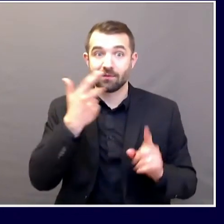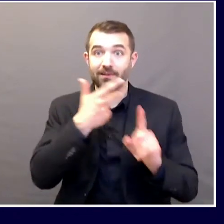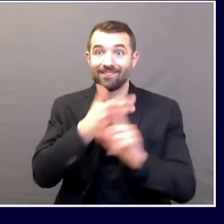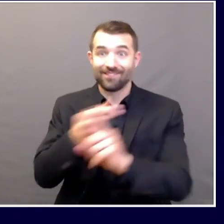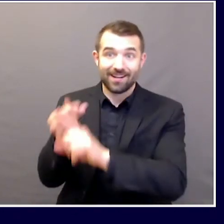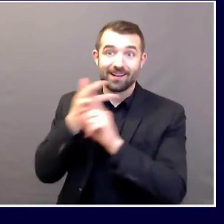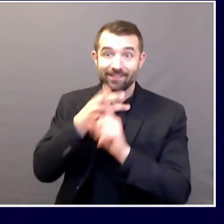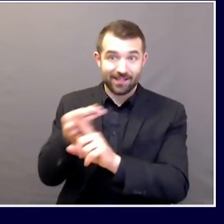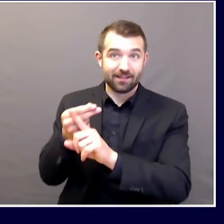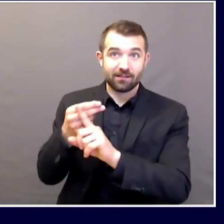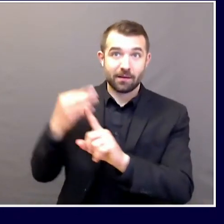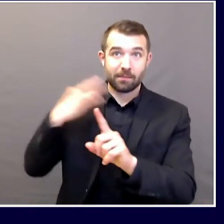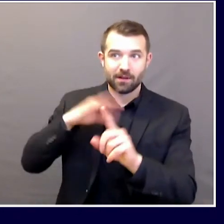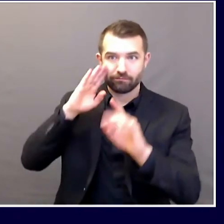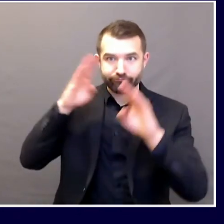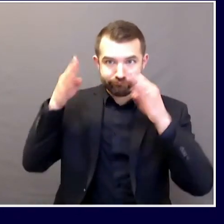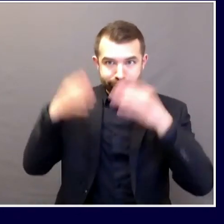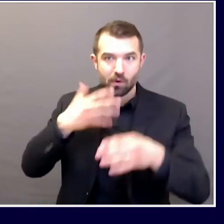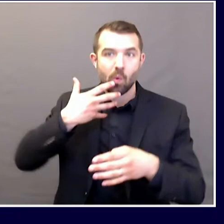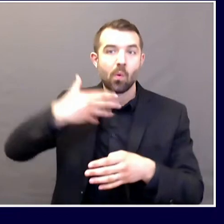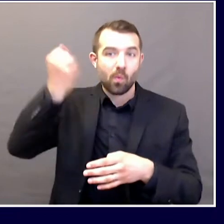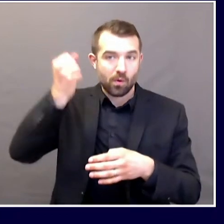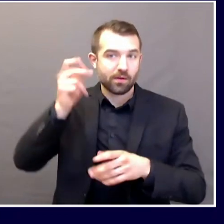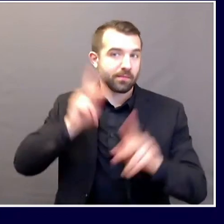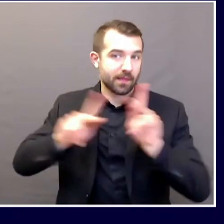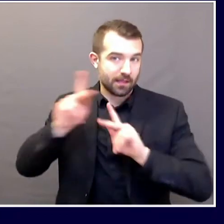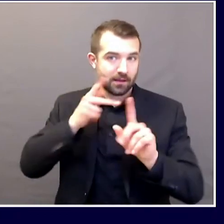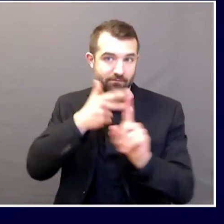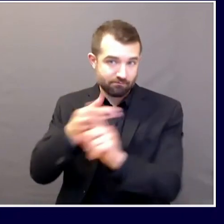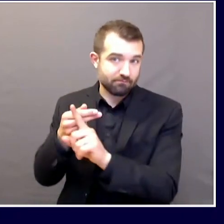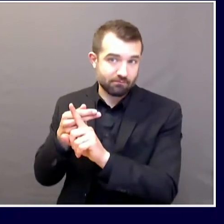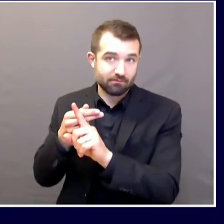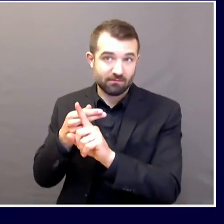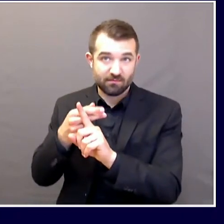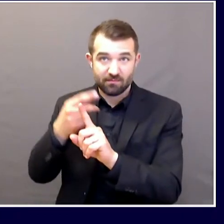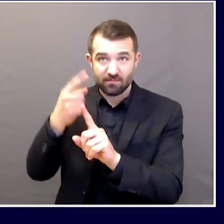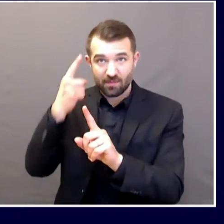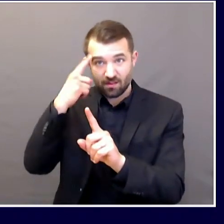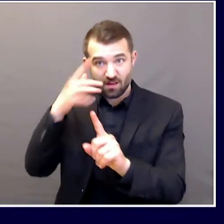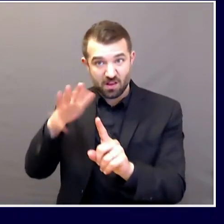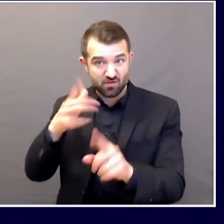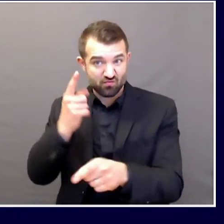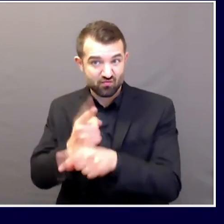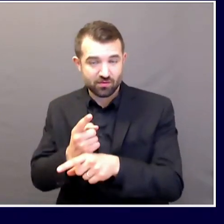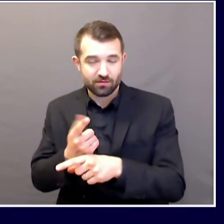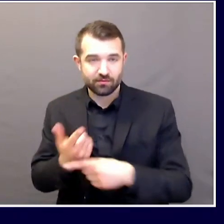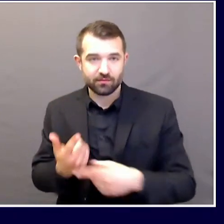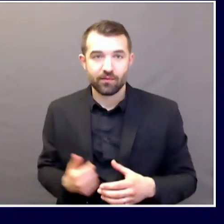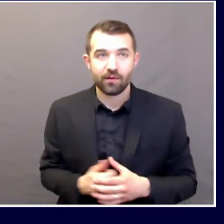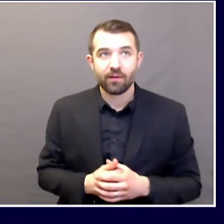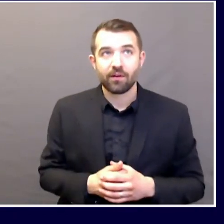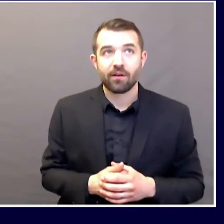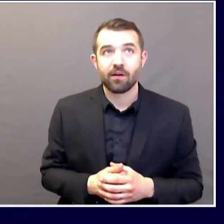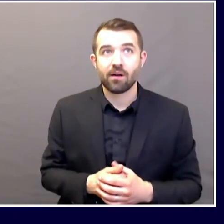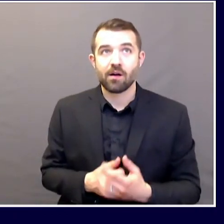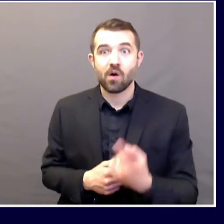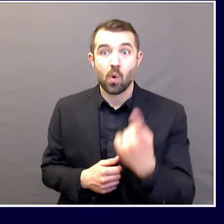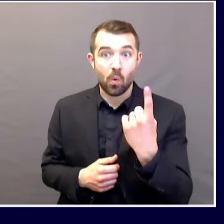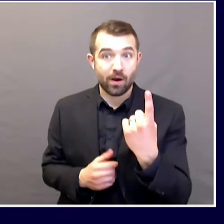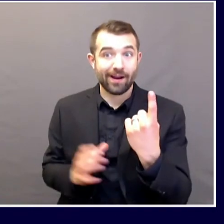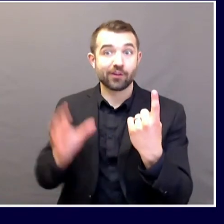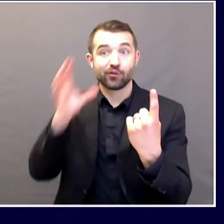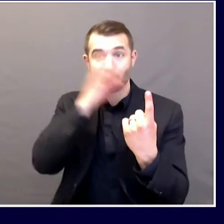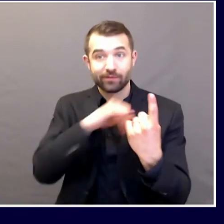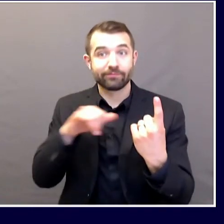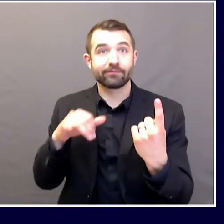that correctly? That's a hypothesis, Patrick. I don't. Okay. Or rather, let me say this. one of the things I think we've all gained an appreciation of